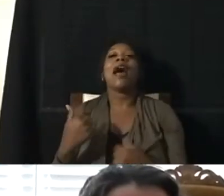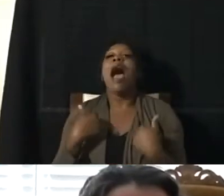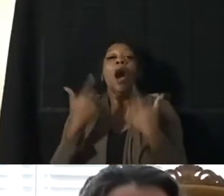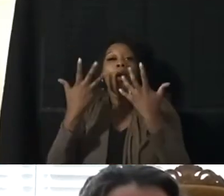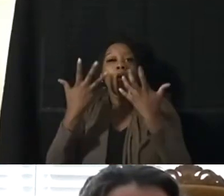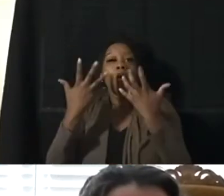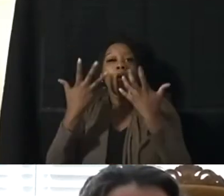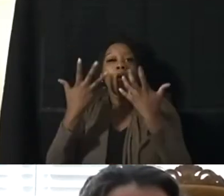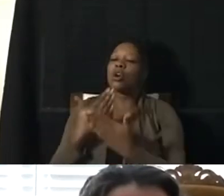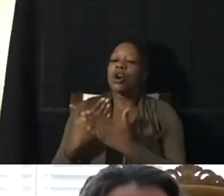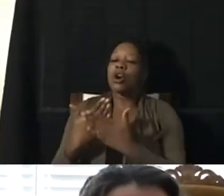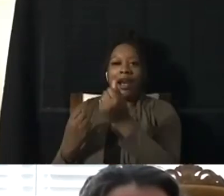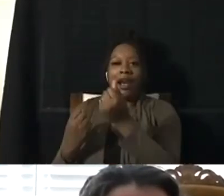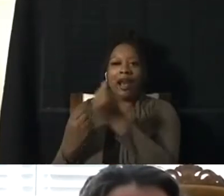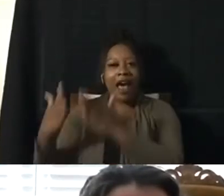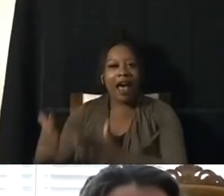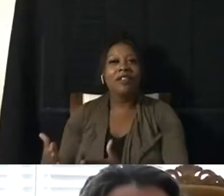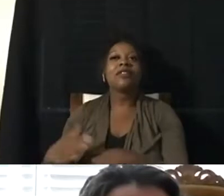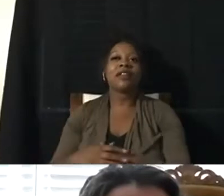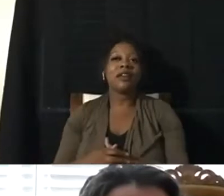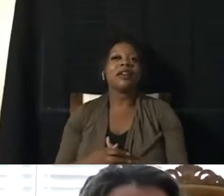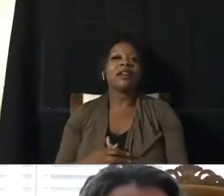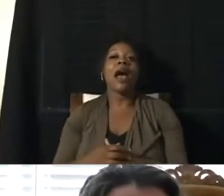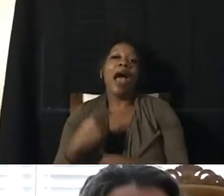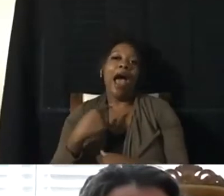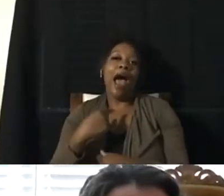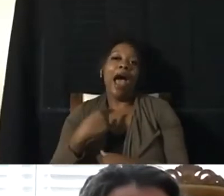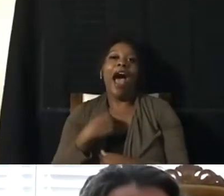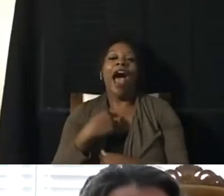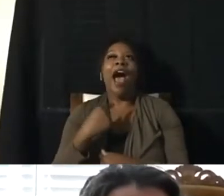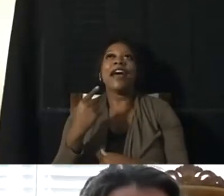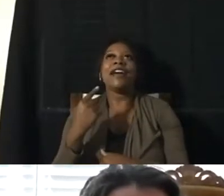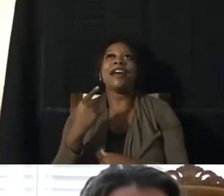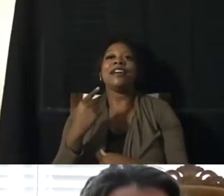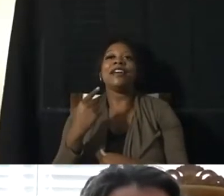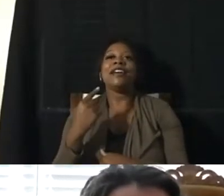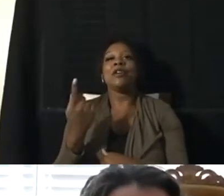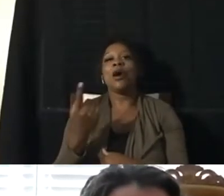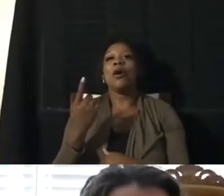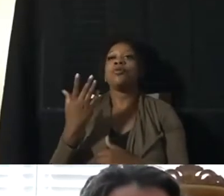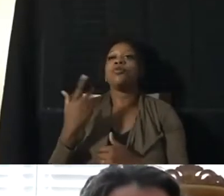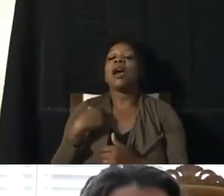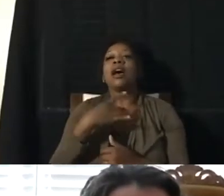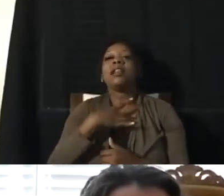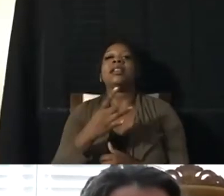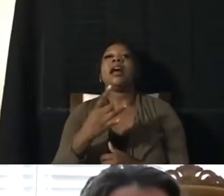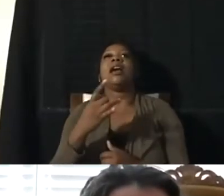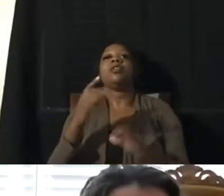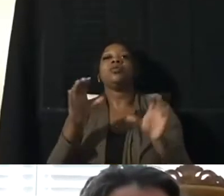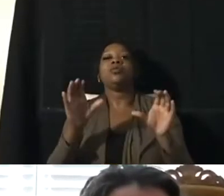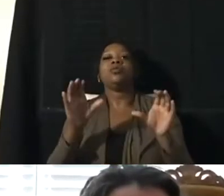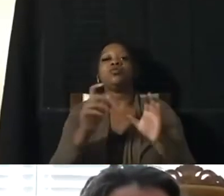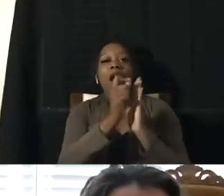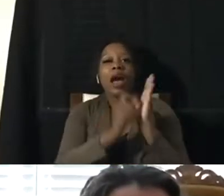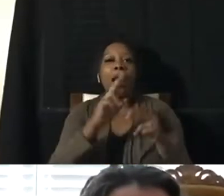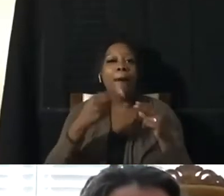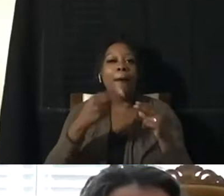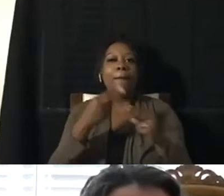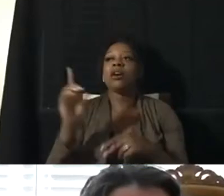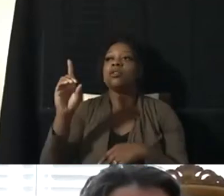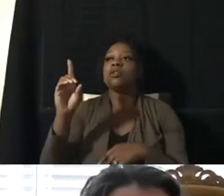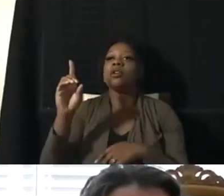think that's important. I go into diversity and inclusion coverage with the mentality of if one of us wins, we all